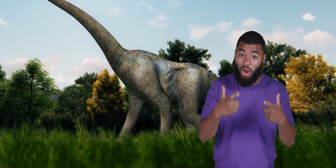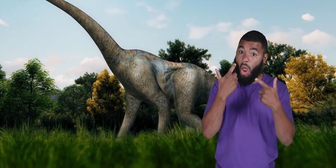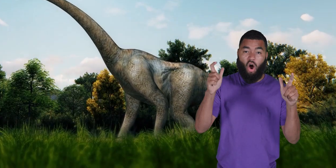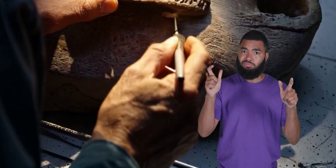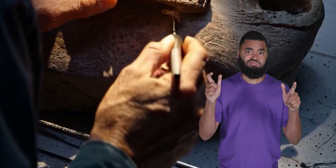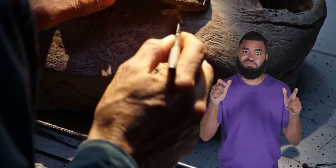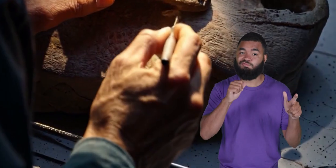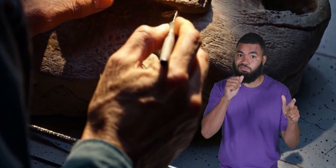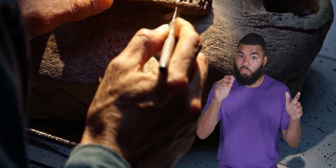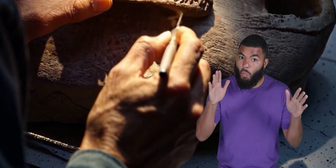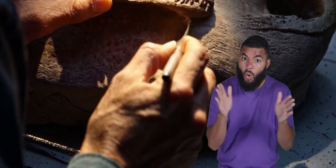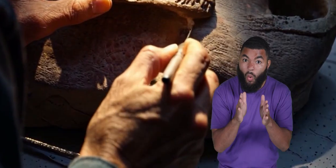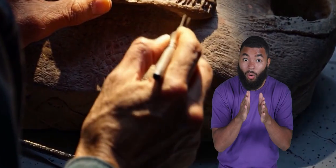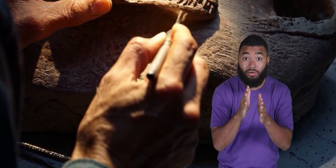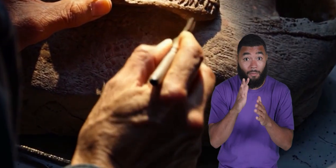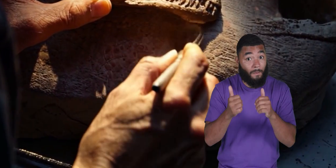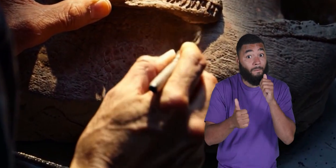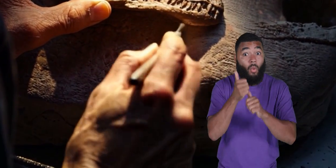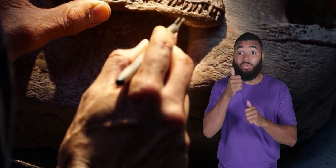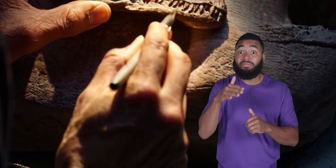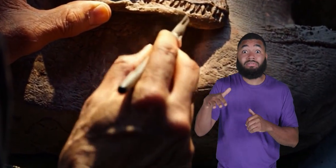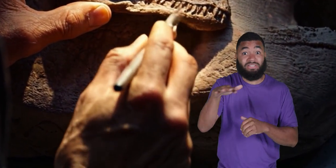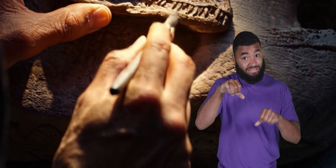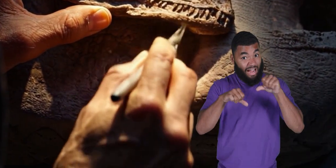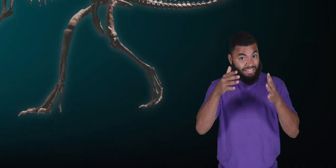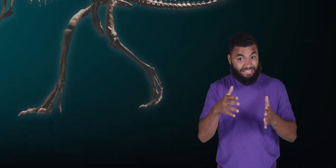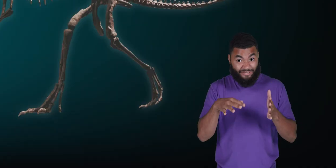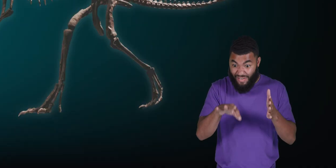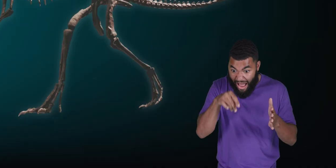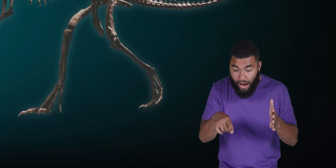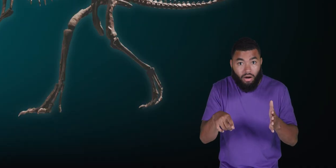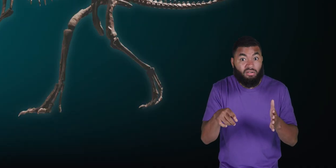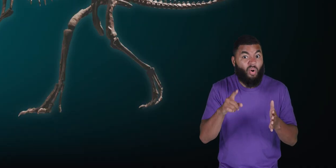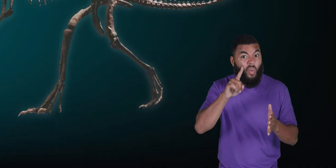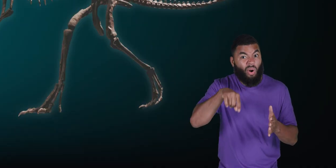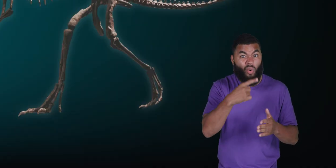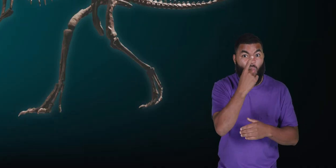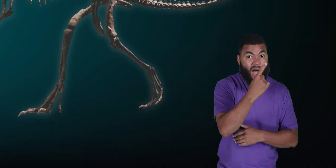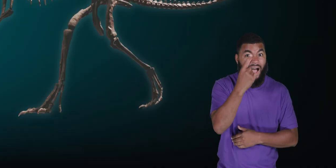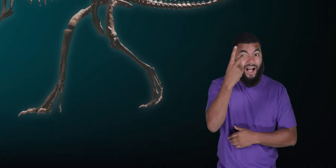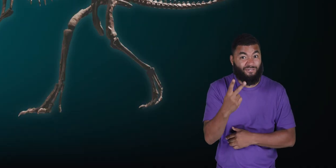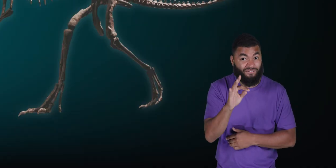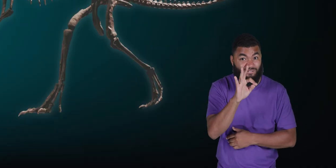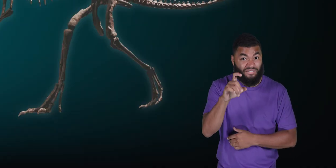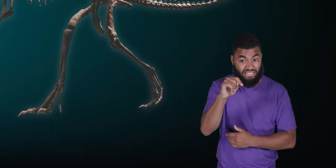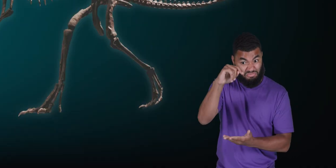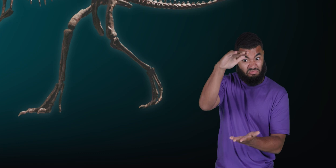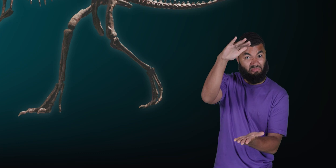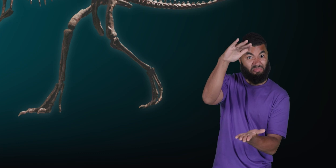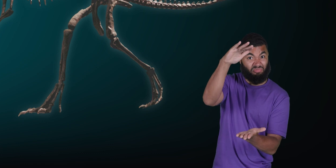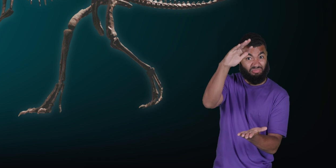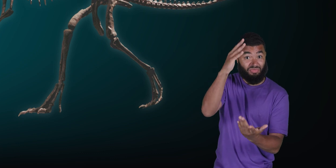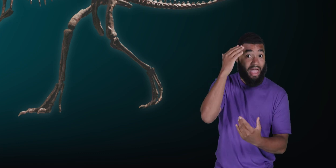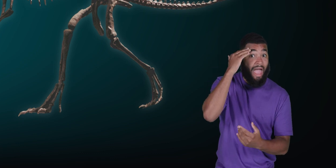dinosaur. Most of the Eoraptor fossils scientists have found measure the dinosaur at about one and a half feet tall.